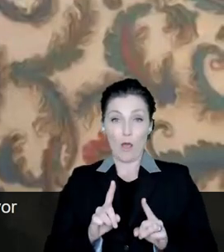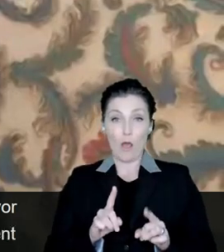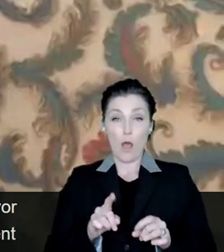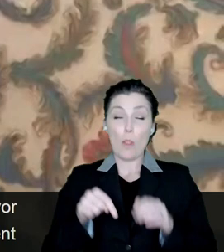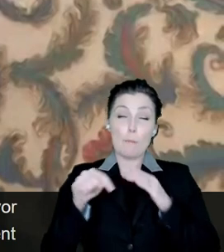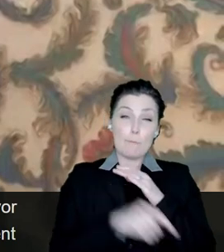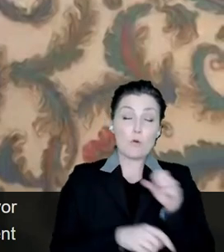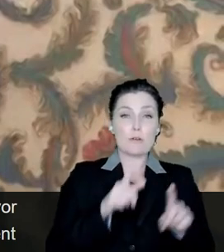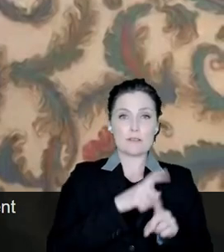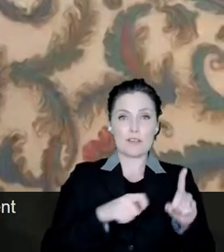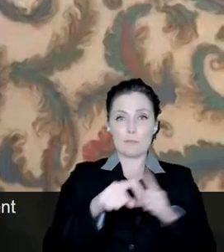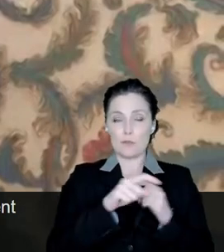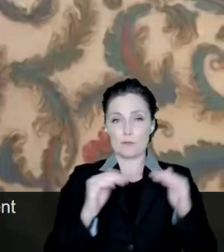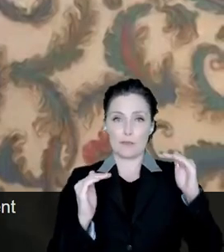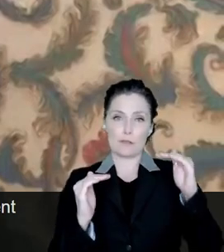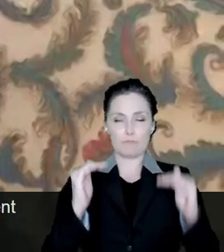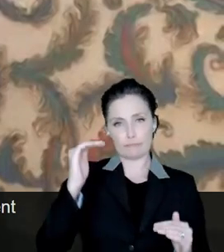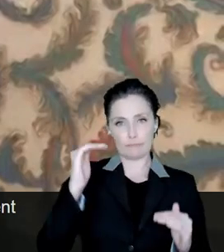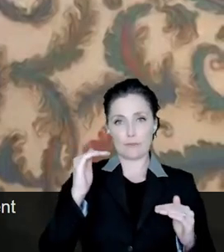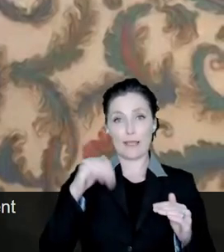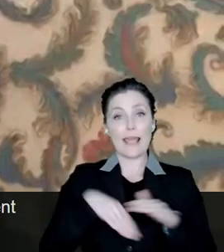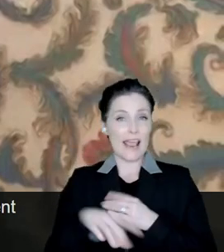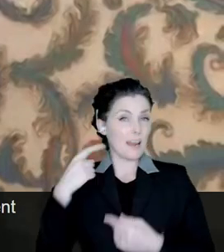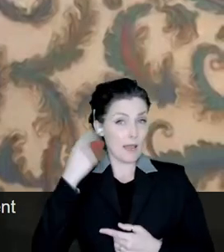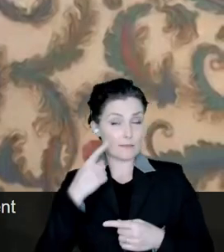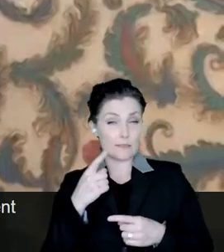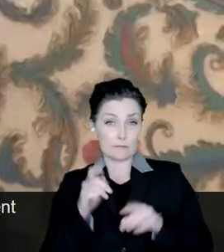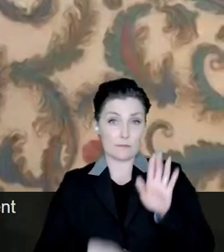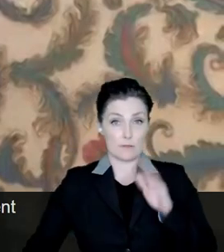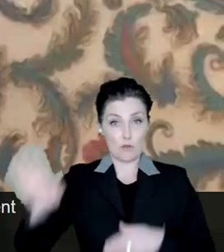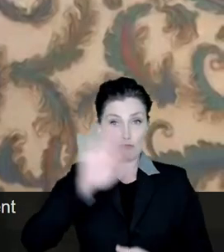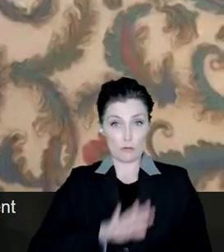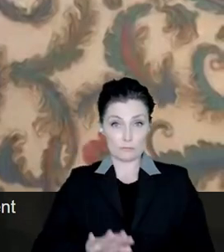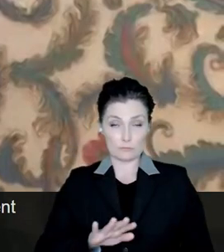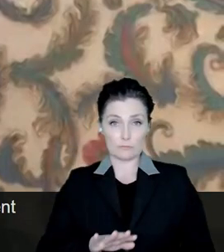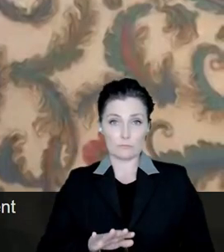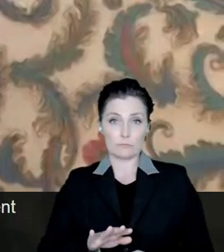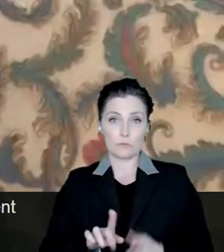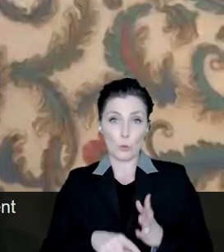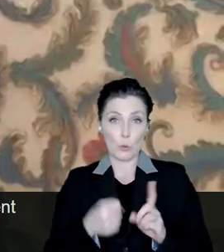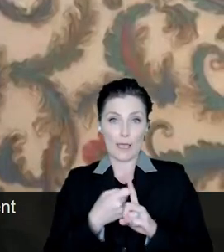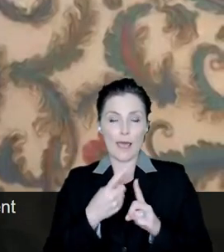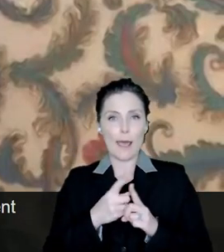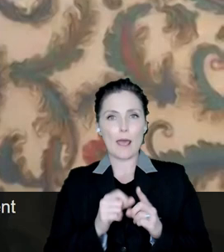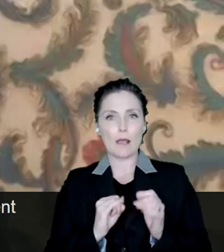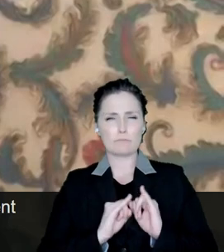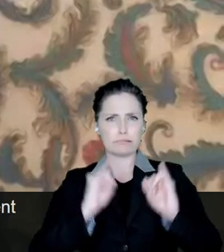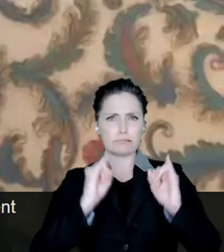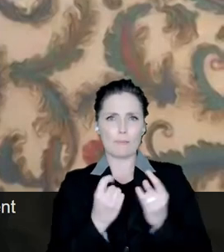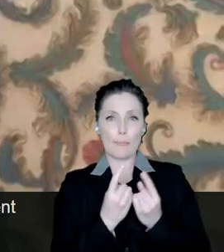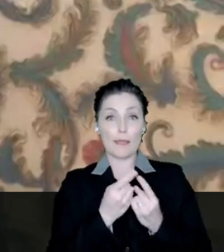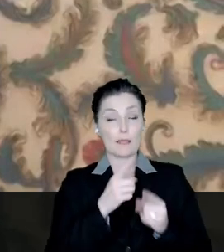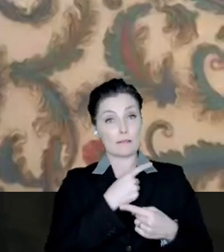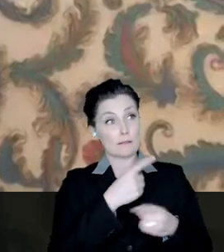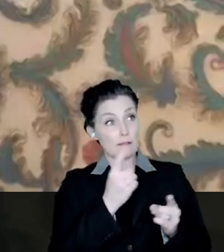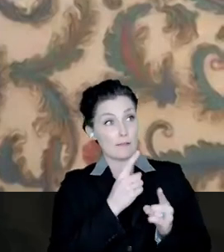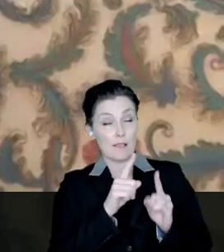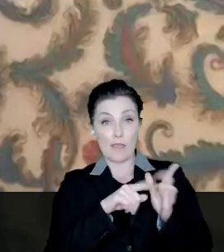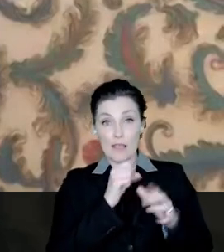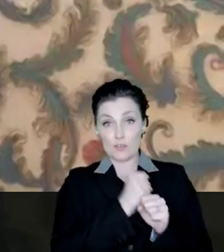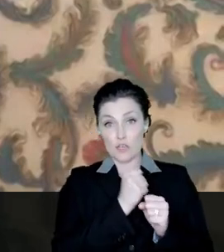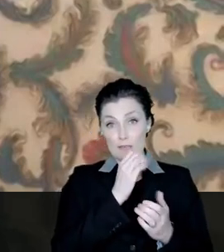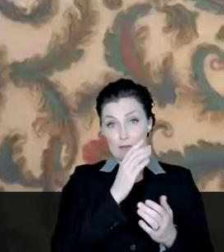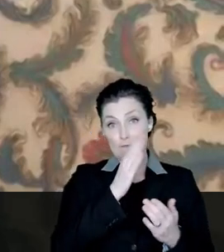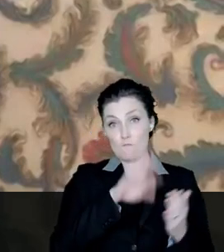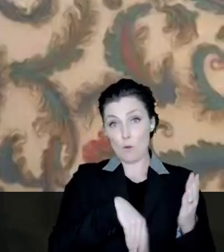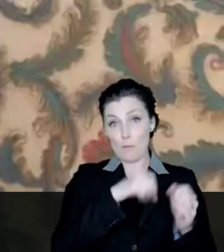communities in London and across the country. What is really disgusting about the levelling up agenda from government is that it has become a